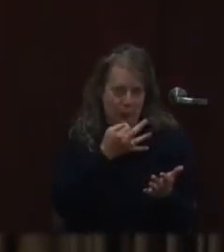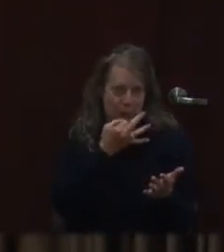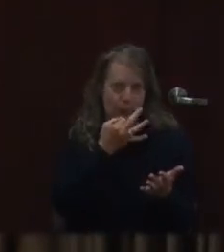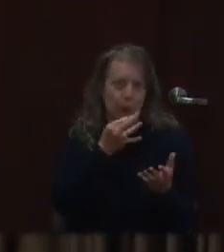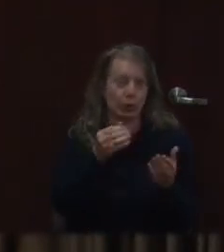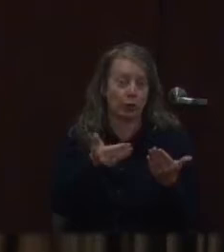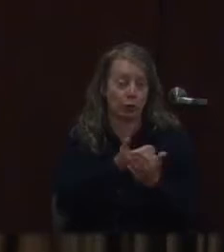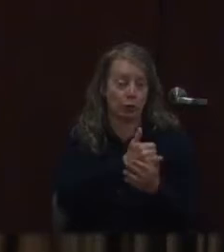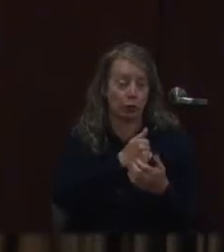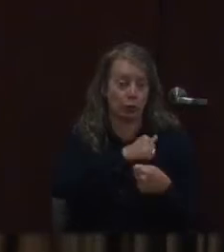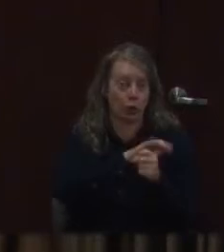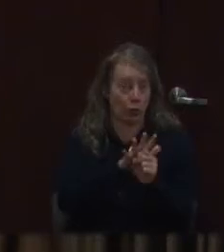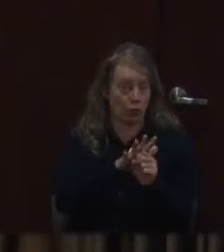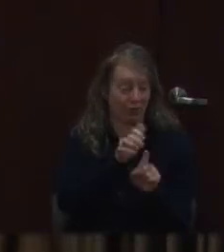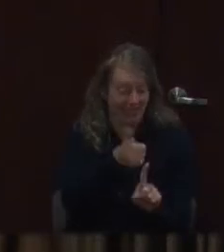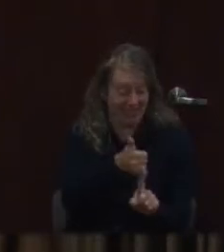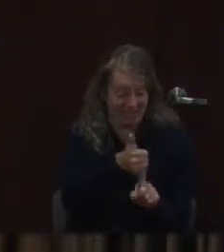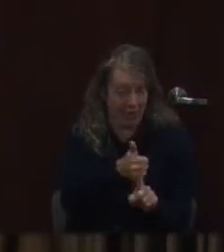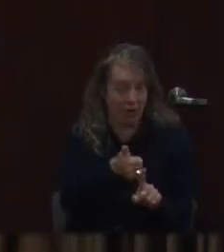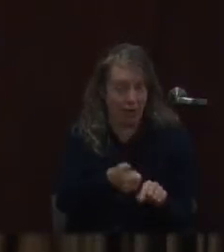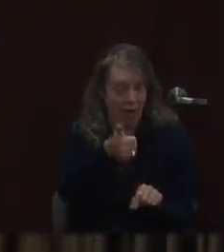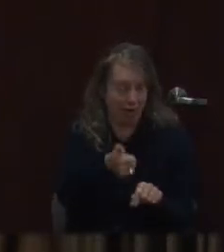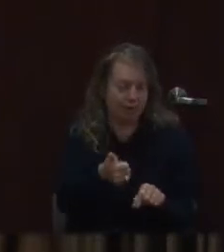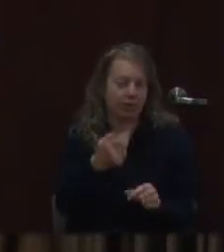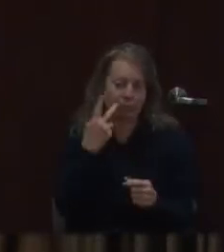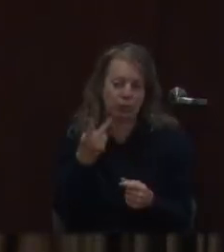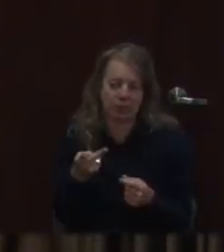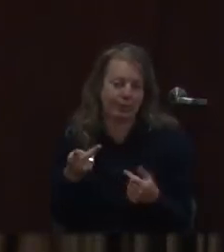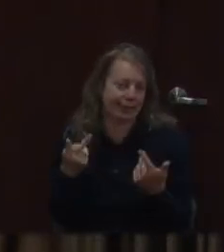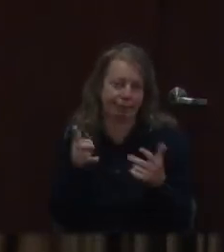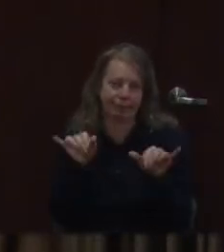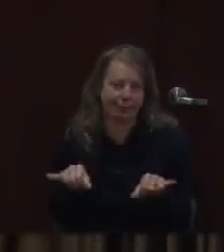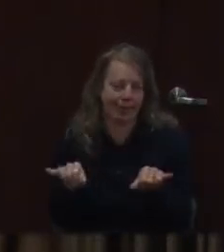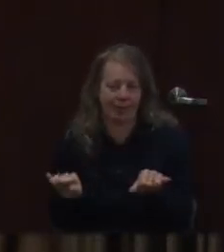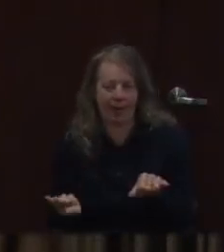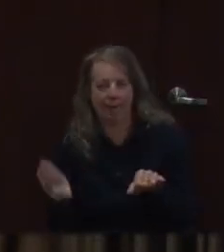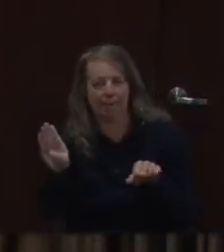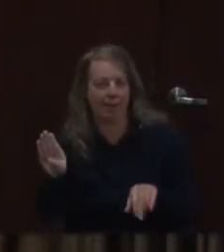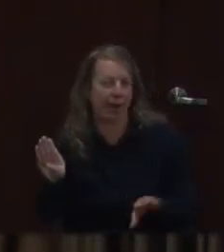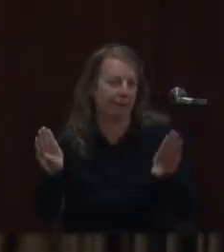we did see that. Our testing numbers,